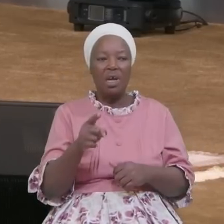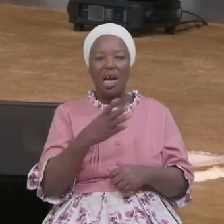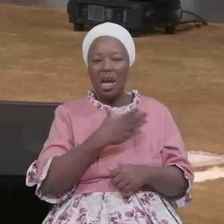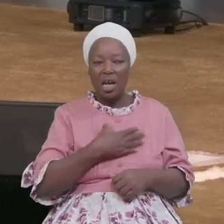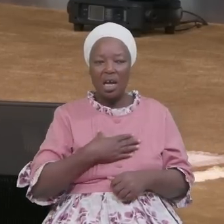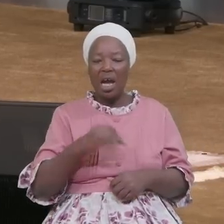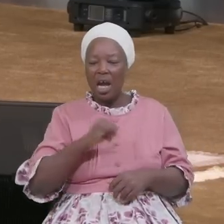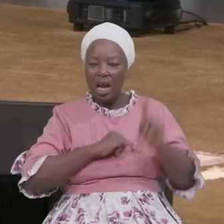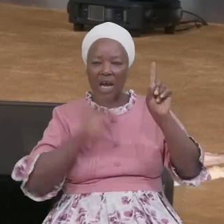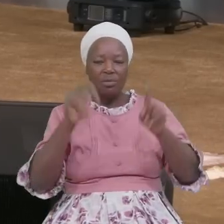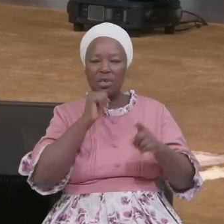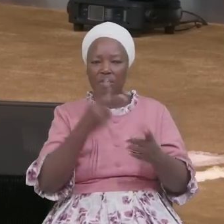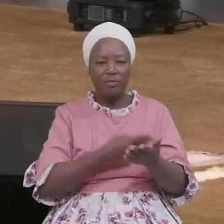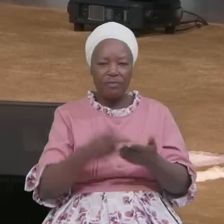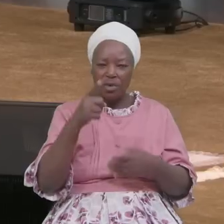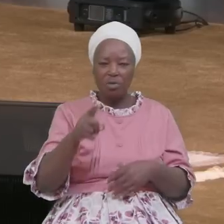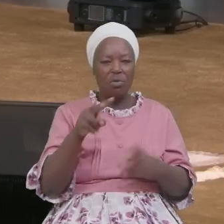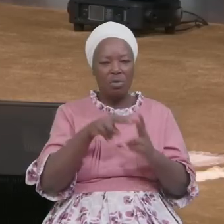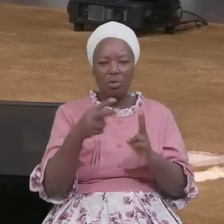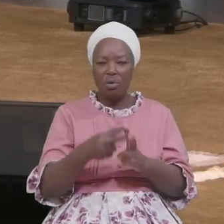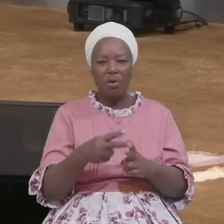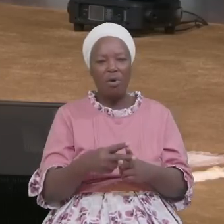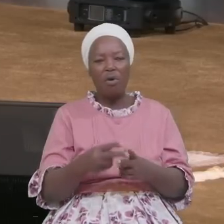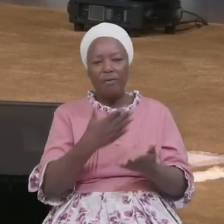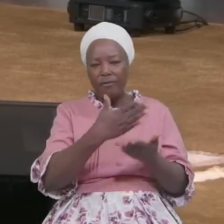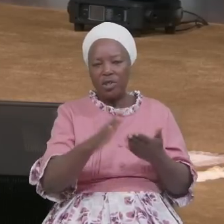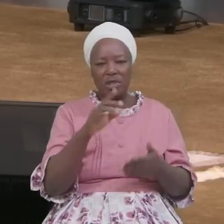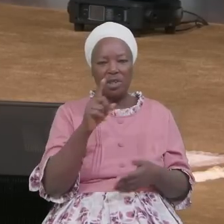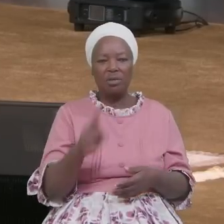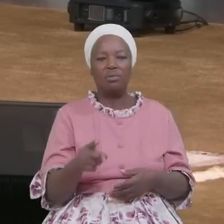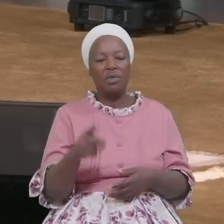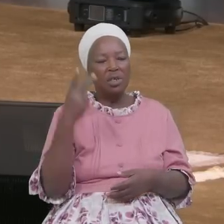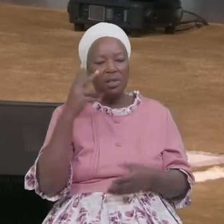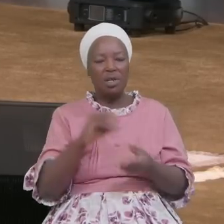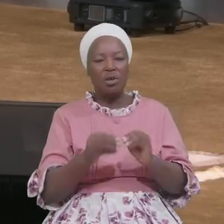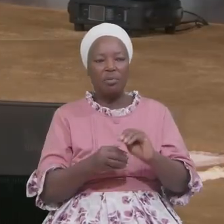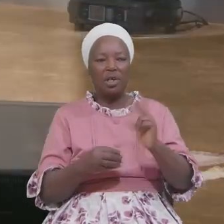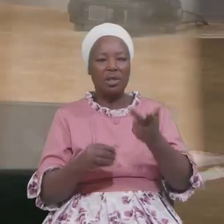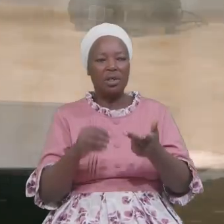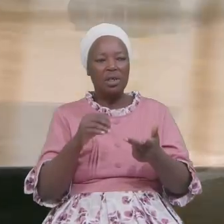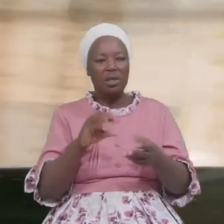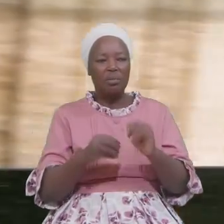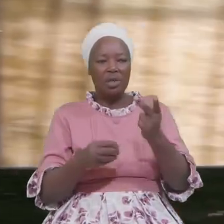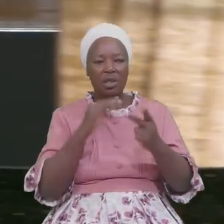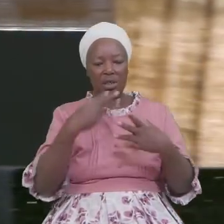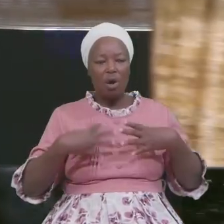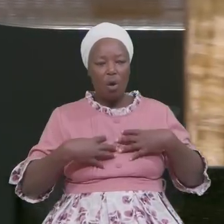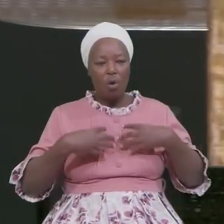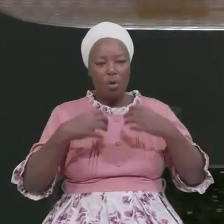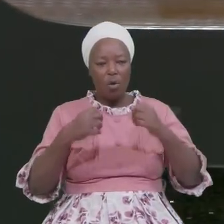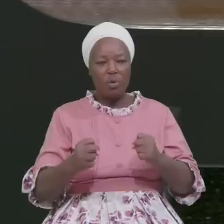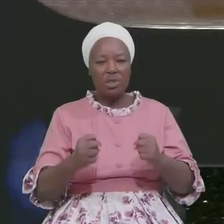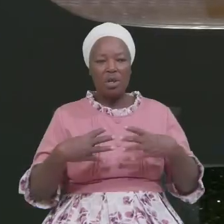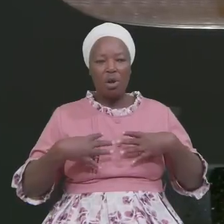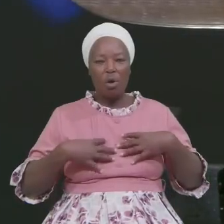will not fail thee nor forsake thee. Number three is the